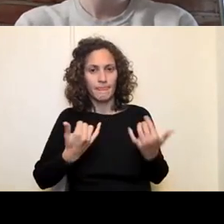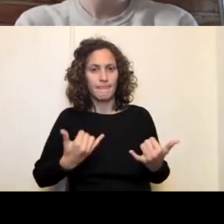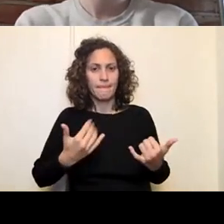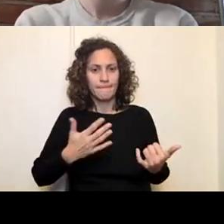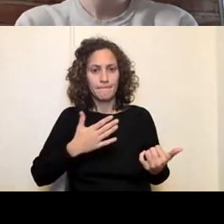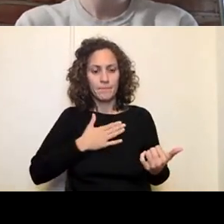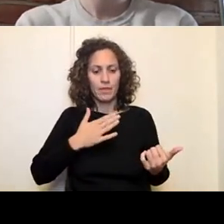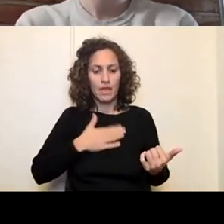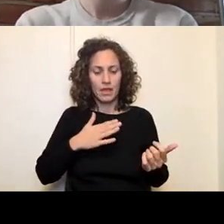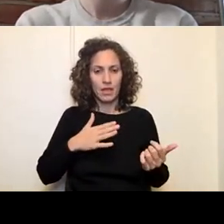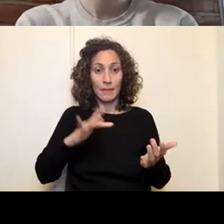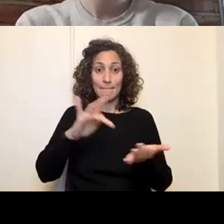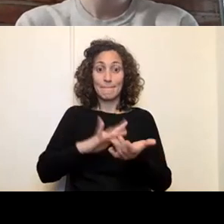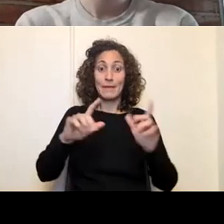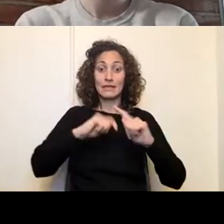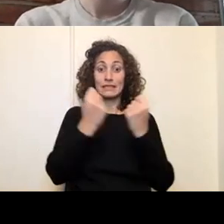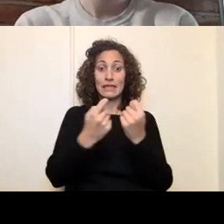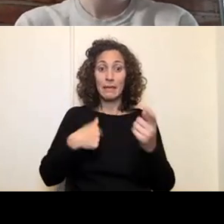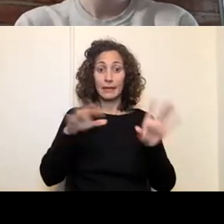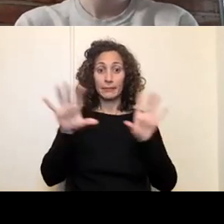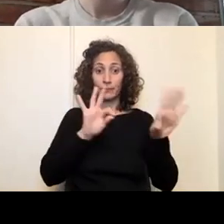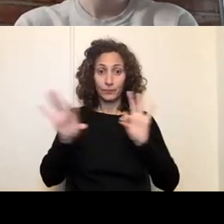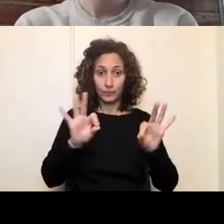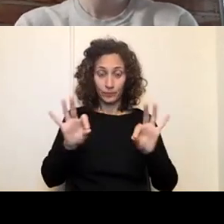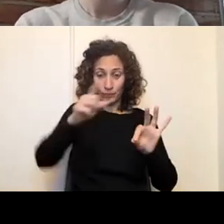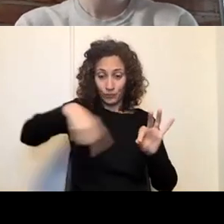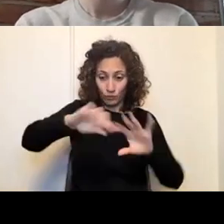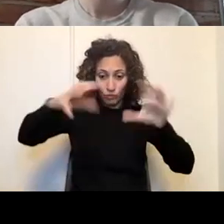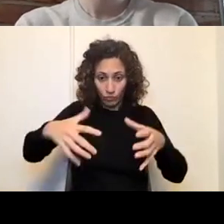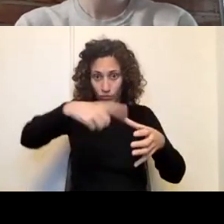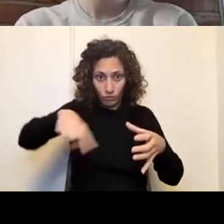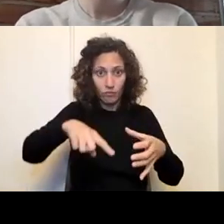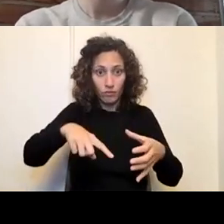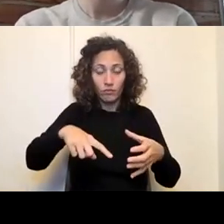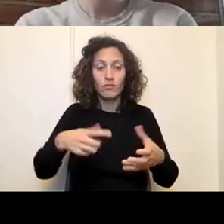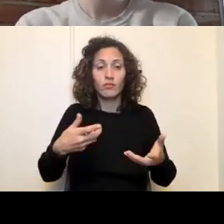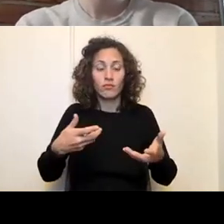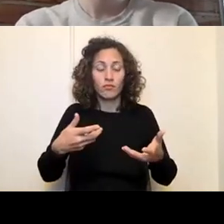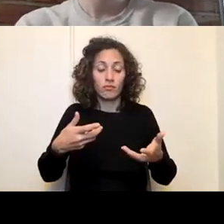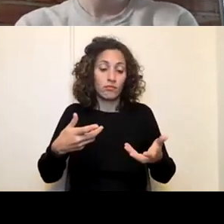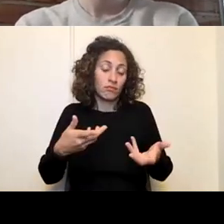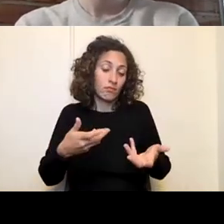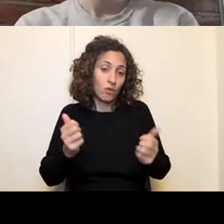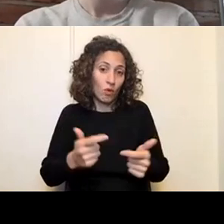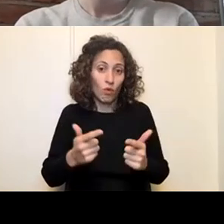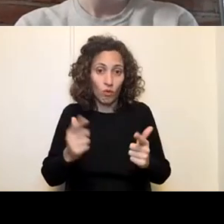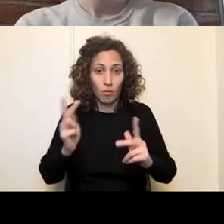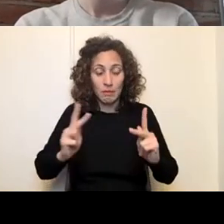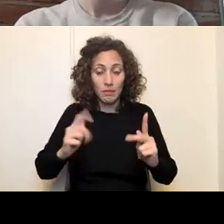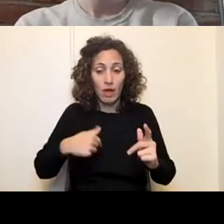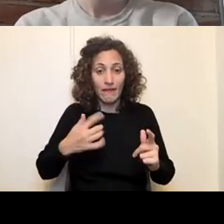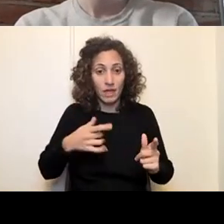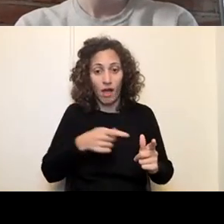medical team is comprised, of people that I feel